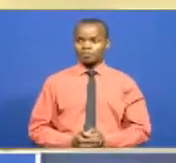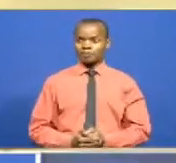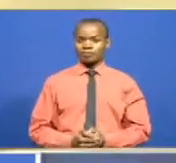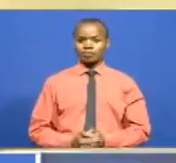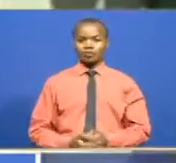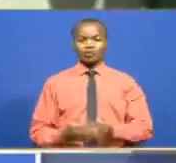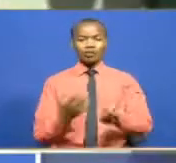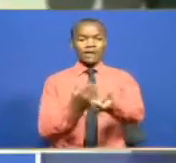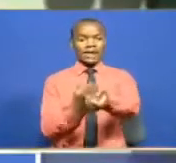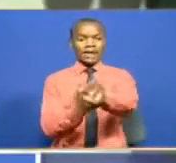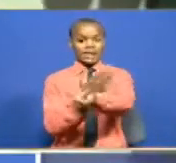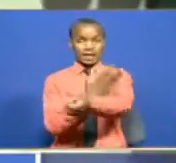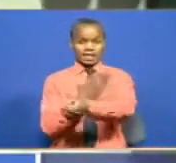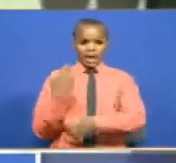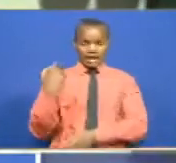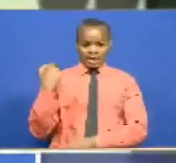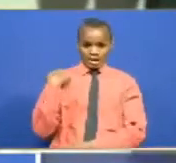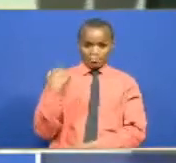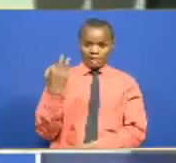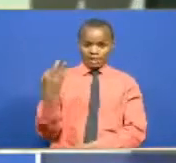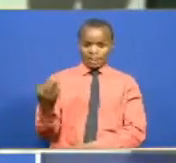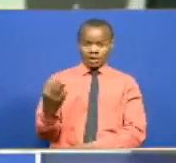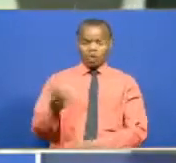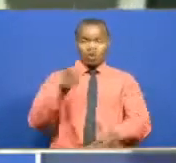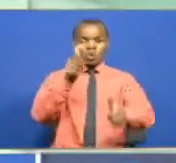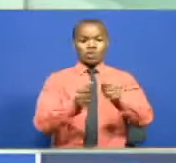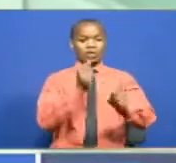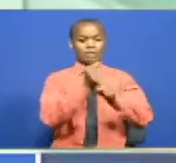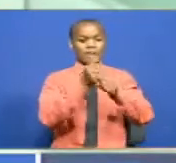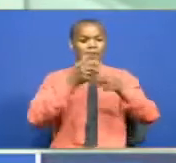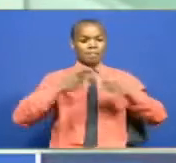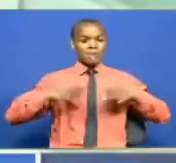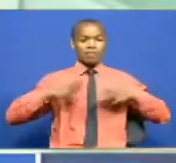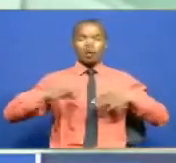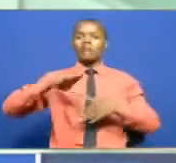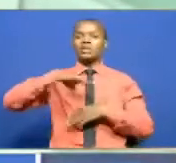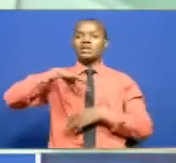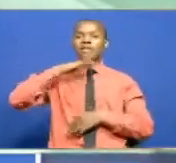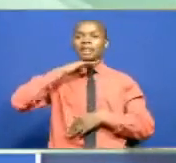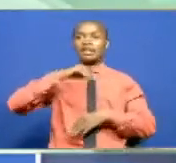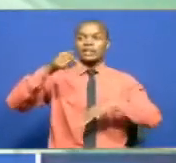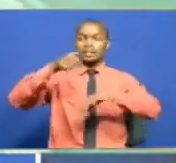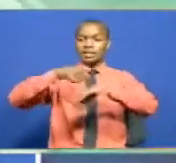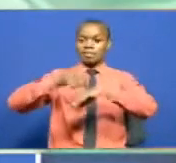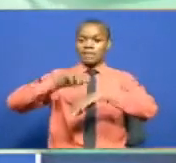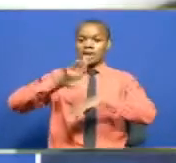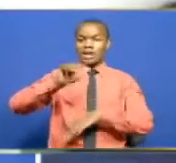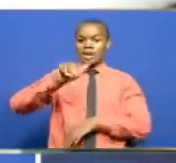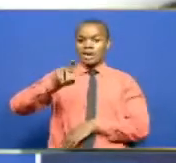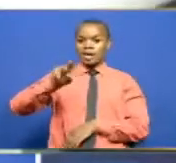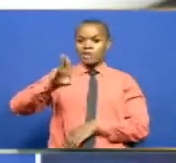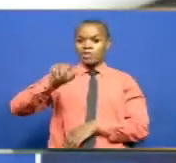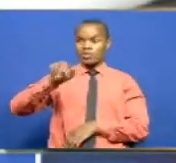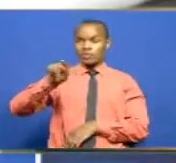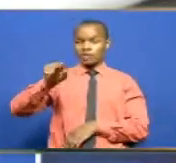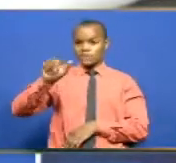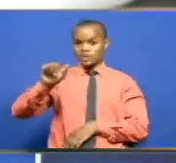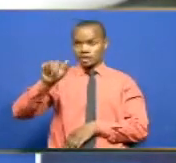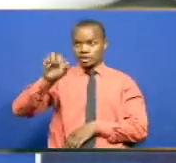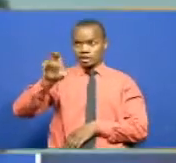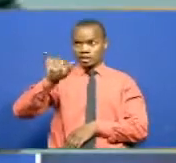cancer. Cancer is the third highest cause of death in Kenya after infectious diseases and cardiovascular diseases. It is estimated